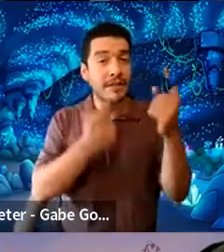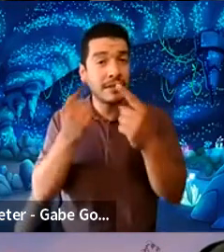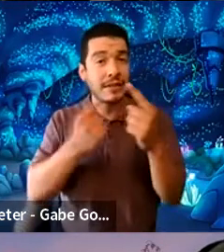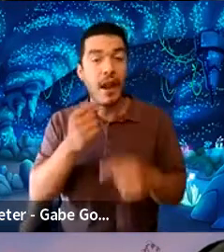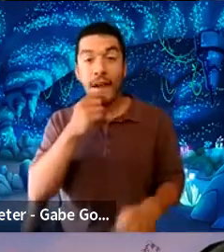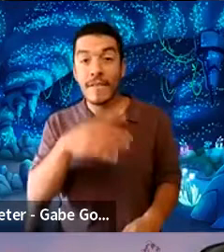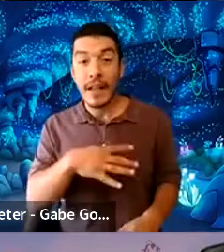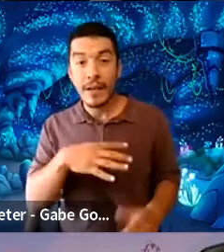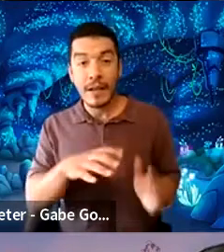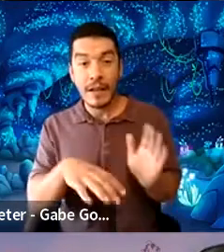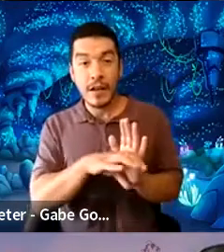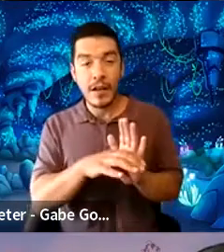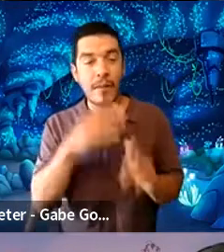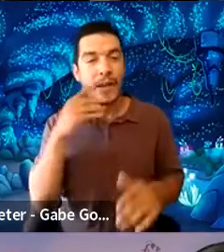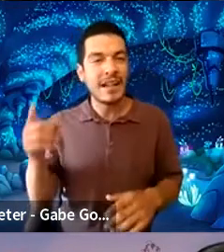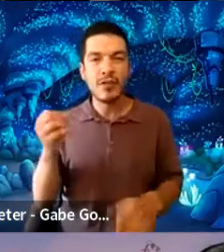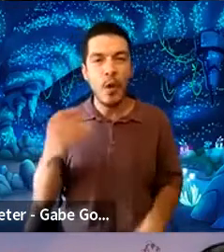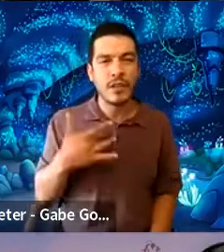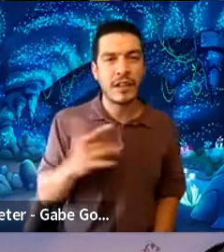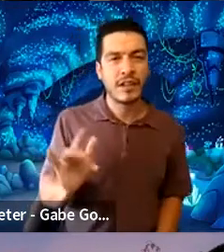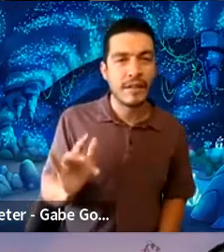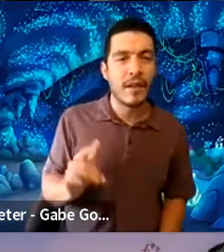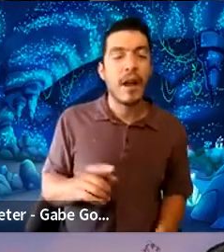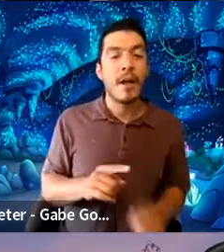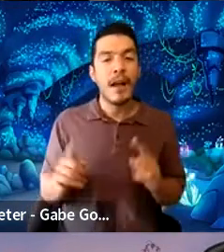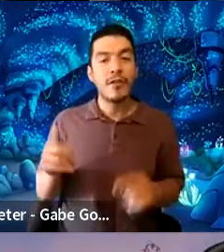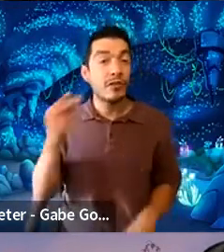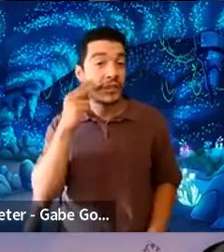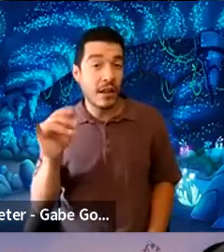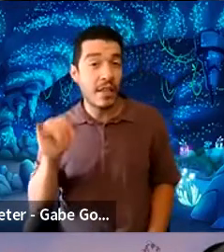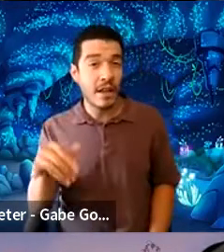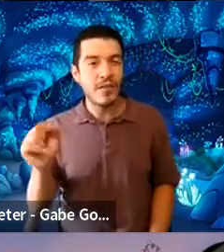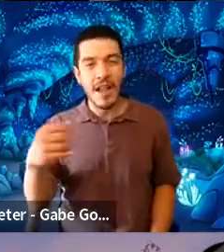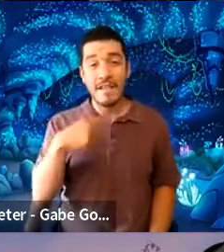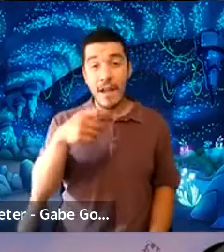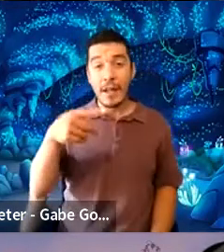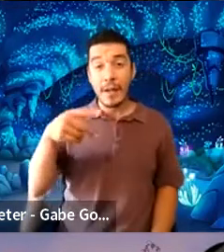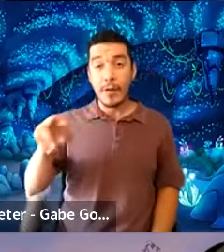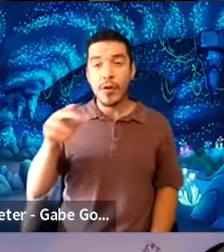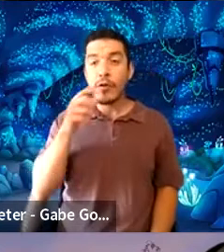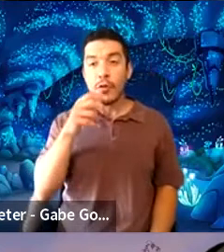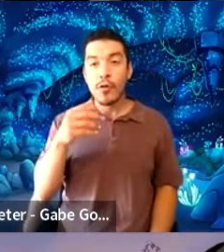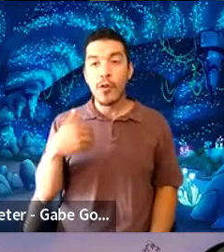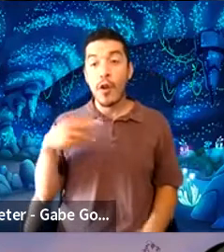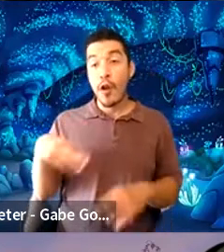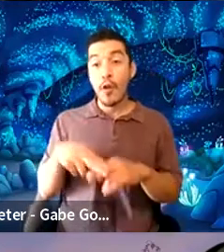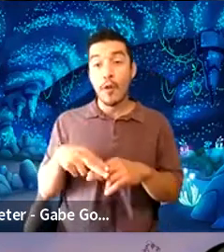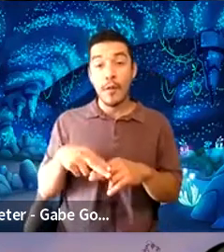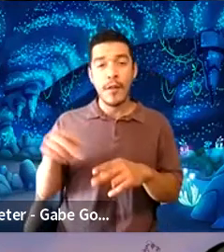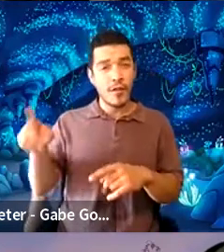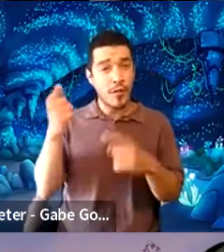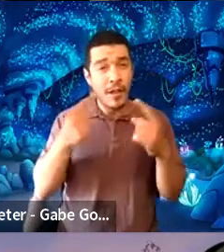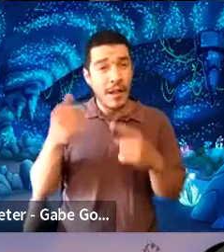feminine characteristics because he's so sensitive. But you see that, you see, yeah, Pepper, who has normally these be